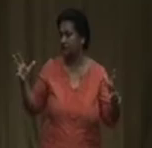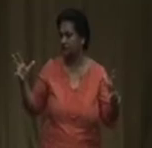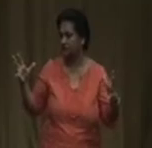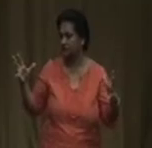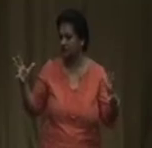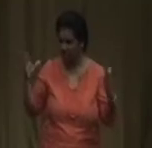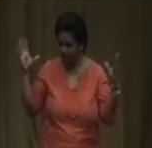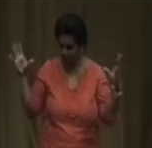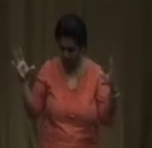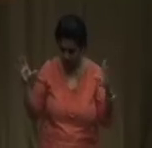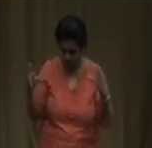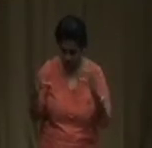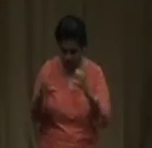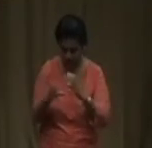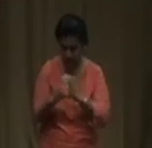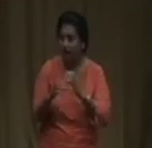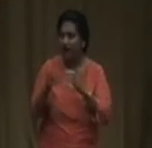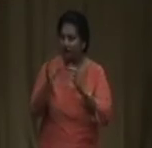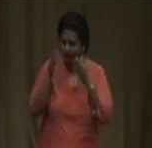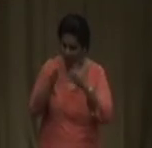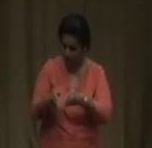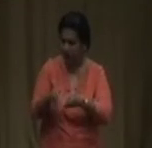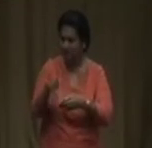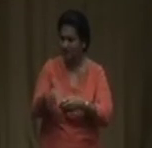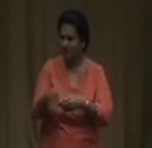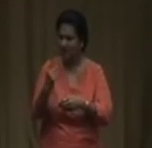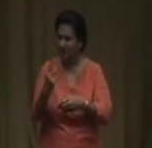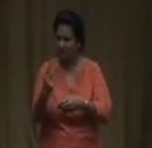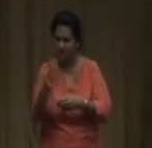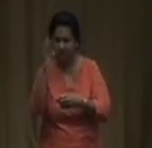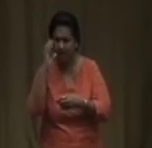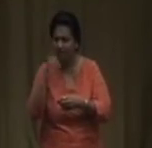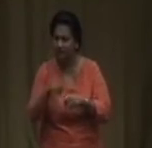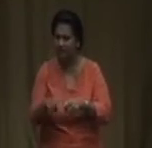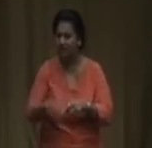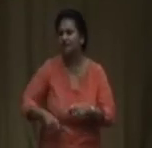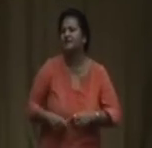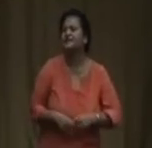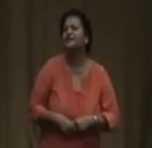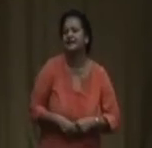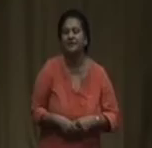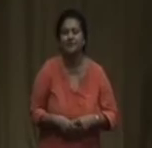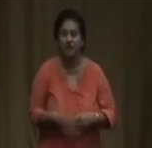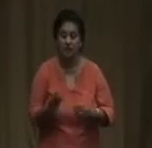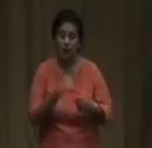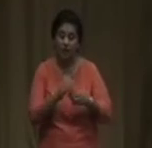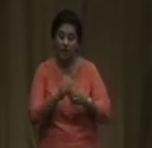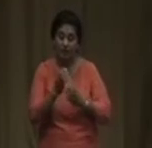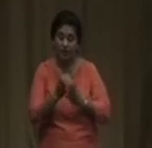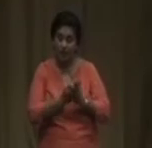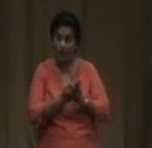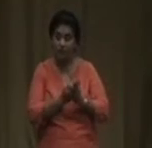access materials freely available on the open web in pursuit of their learning objectives. And the course was designed in a way to help